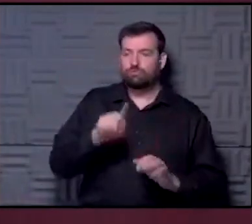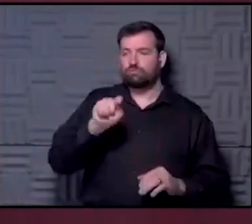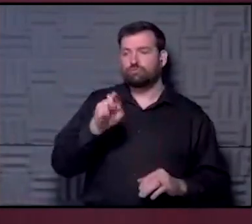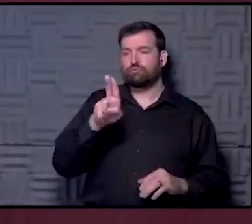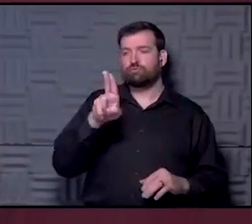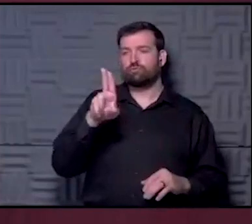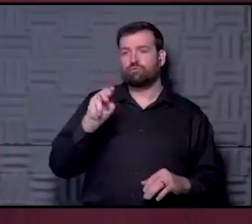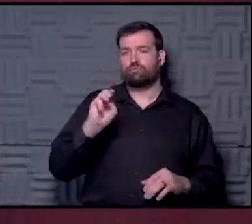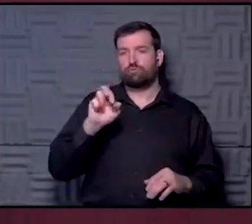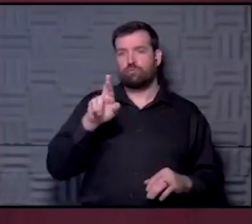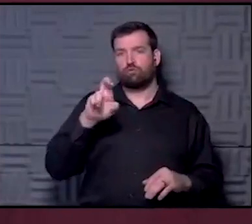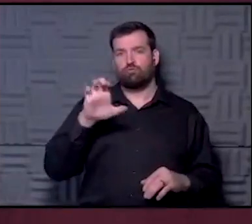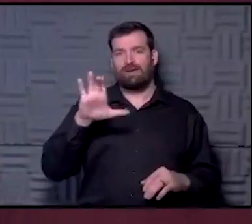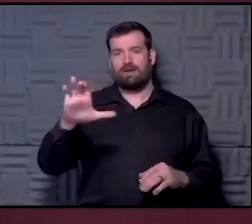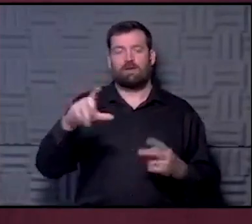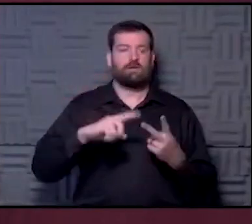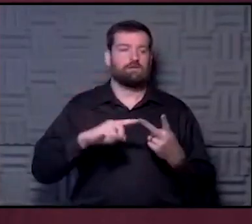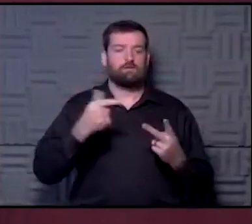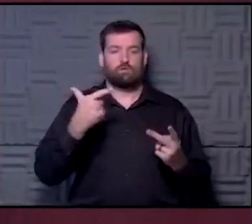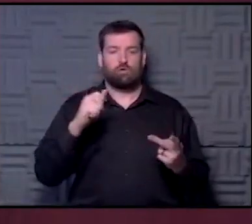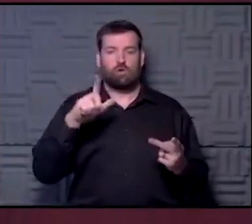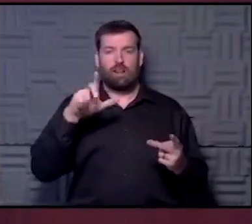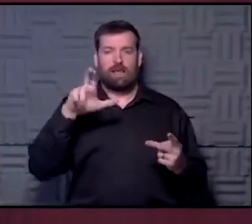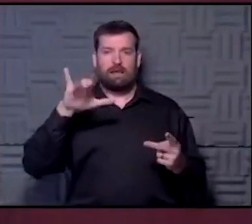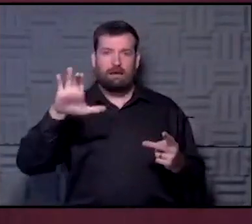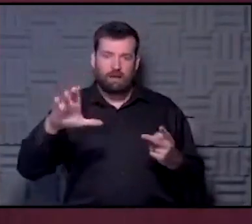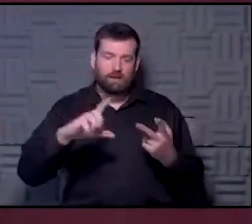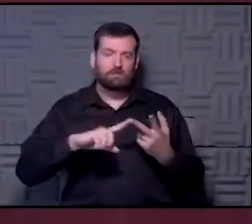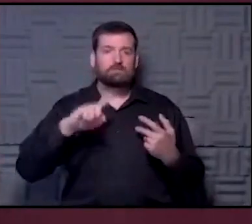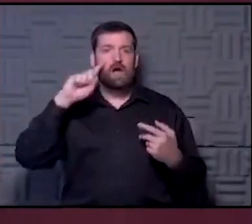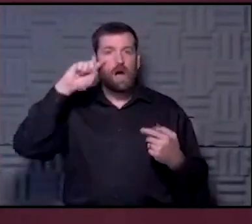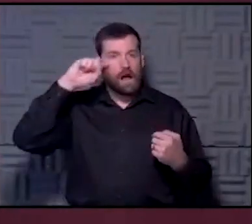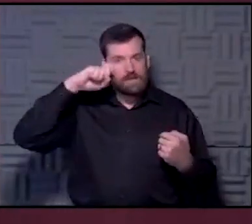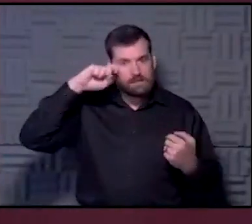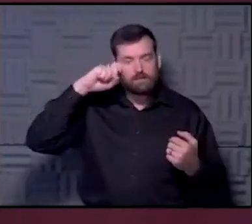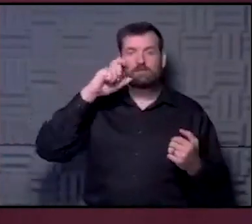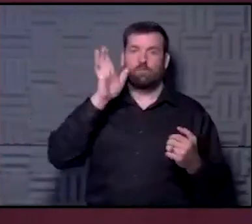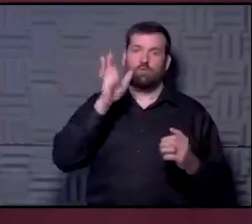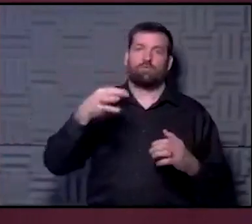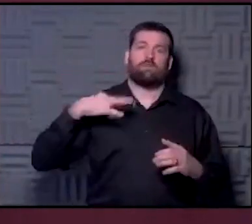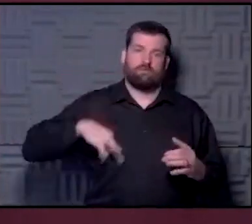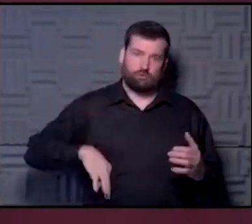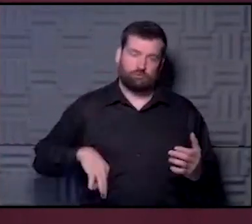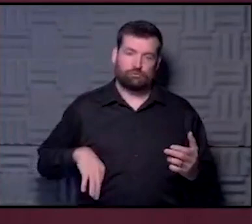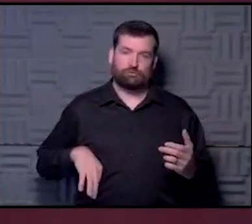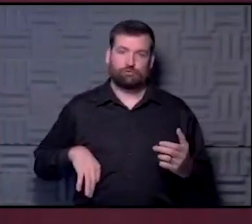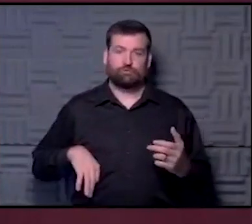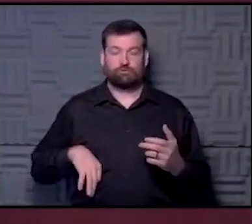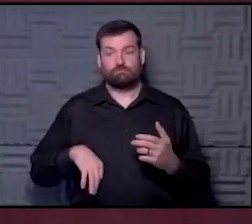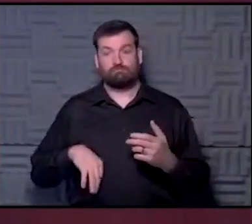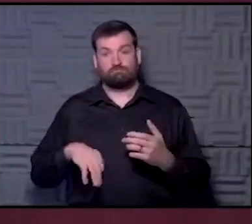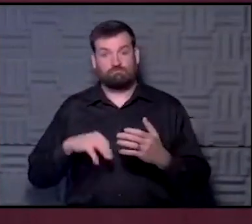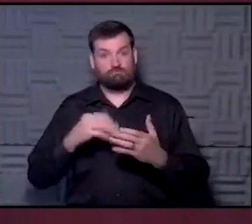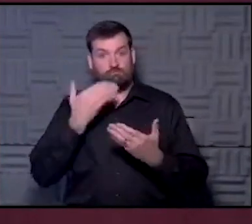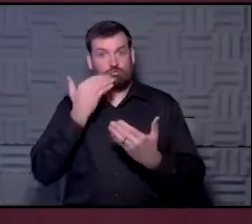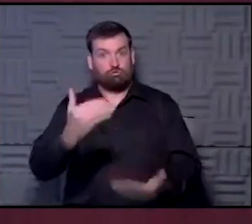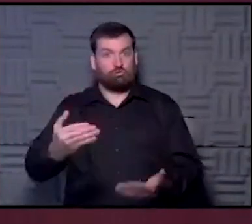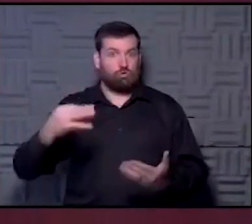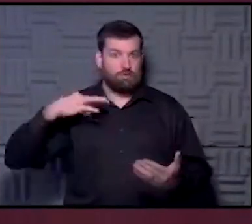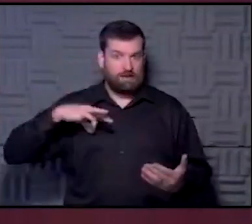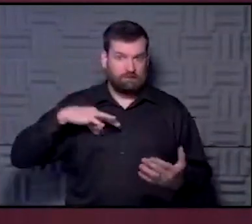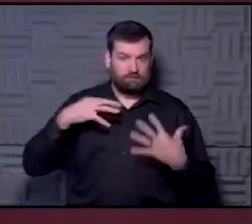one. Garlic and onion is always going to be beneficial in promoting good health